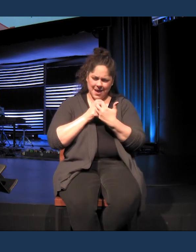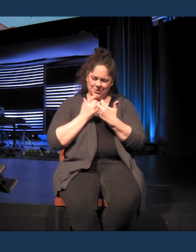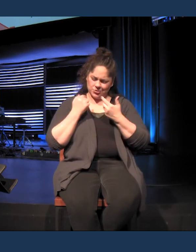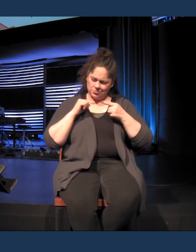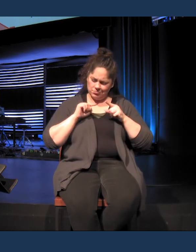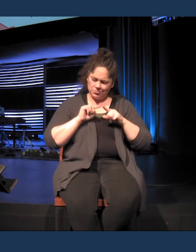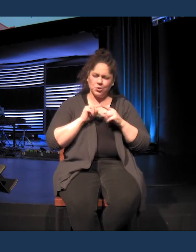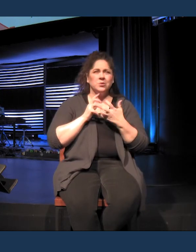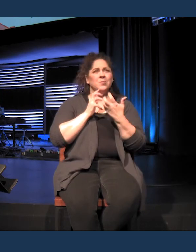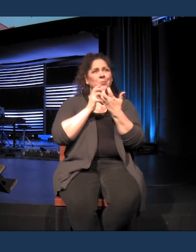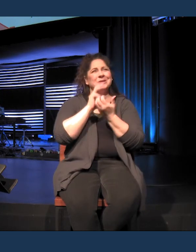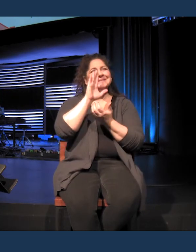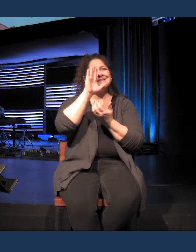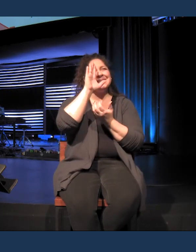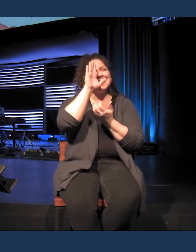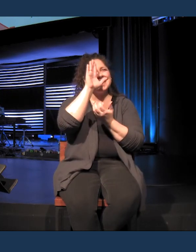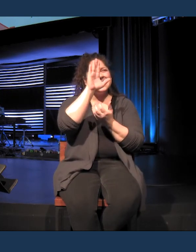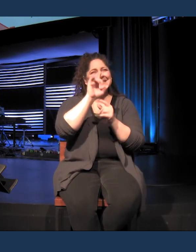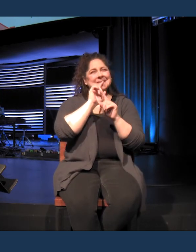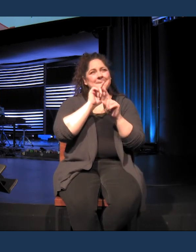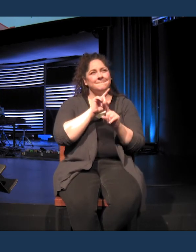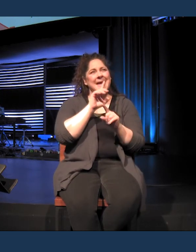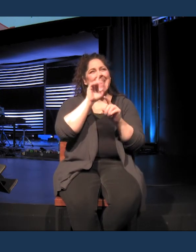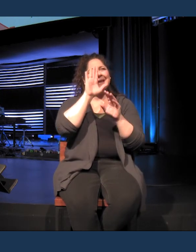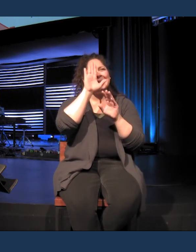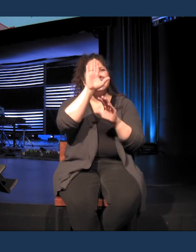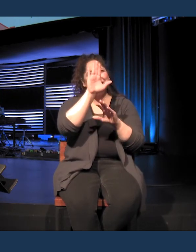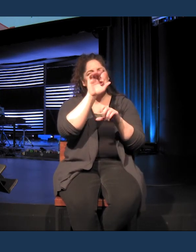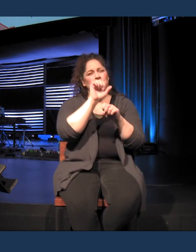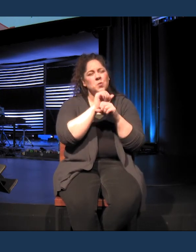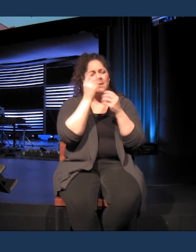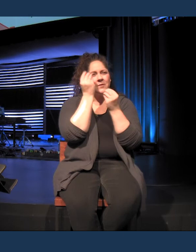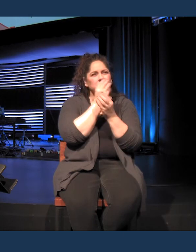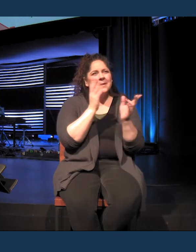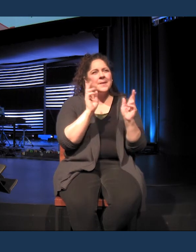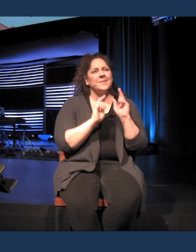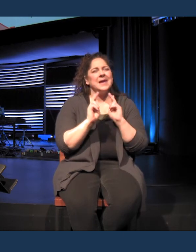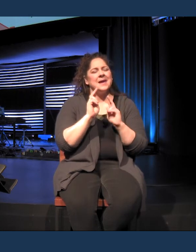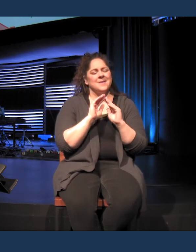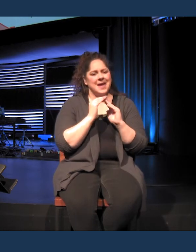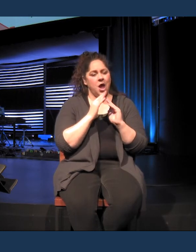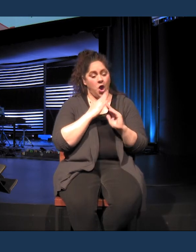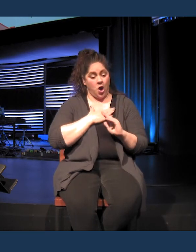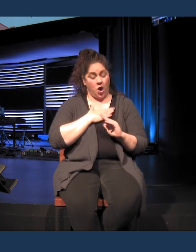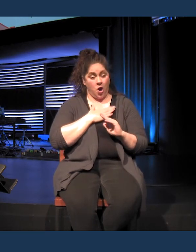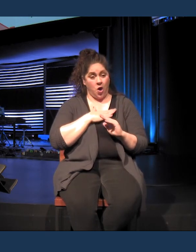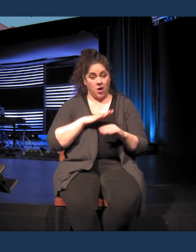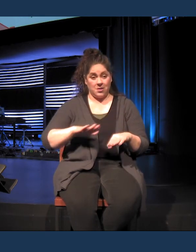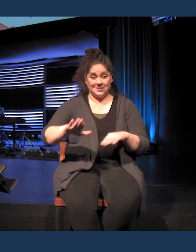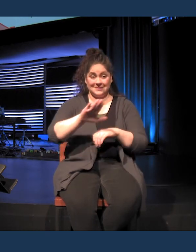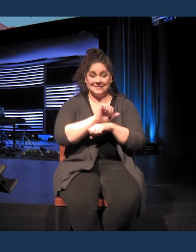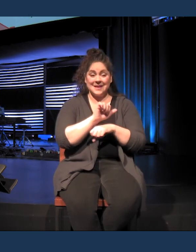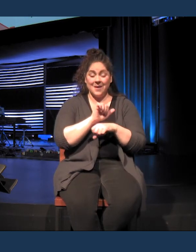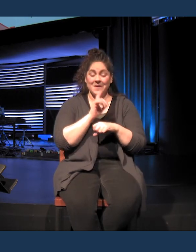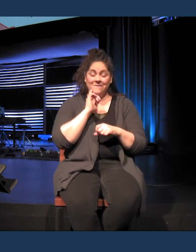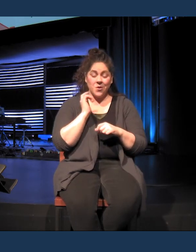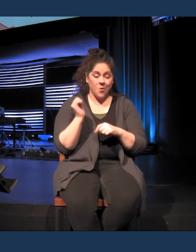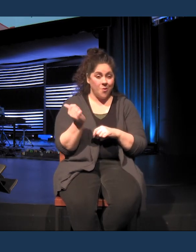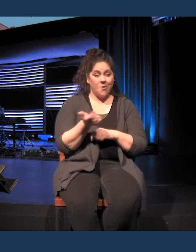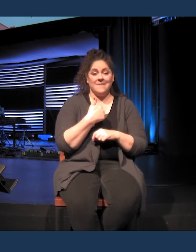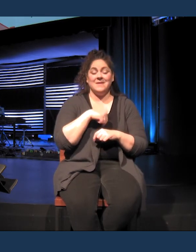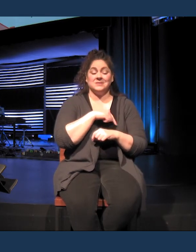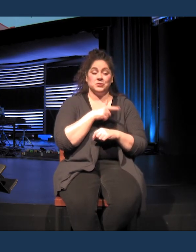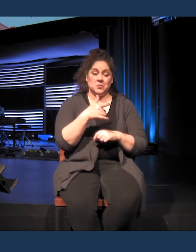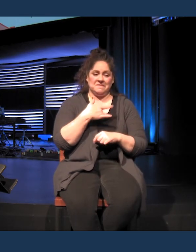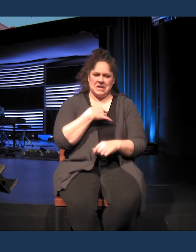Commission. And my challenge to us today, myself included, all of us, you might not feel qualified to do